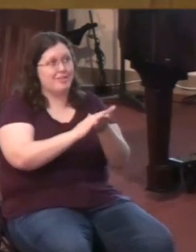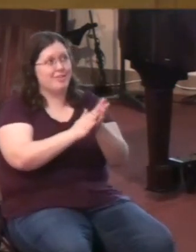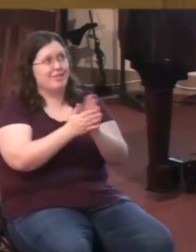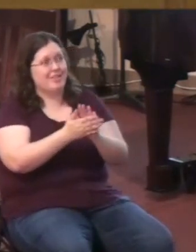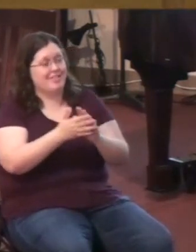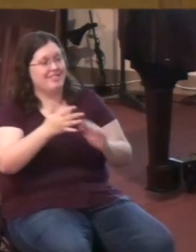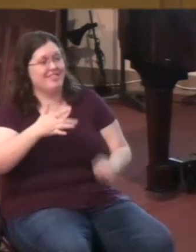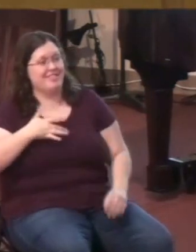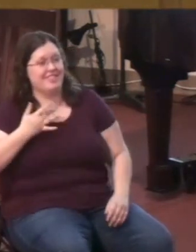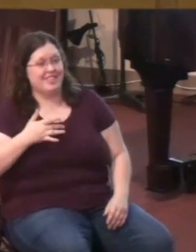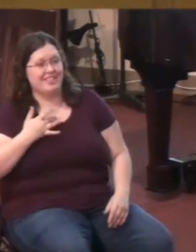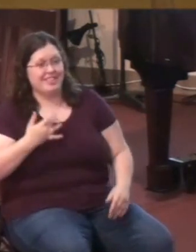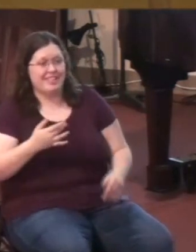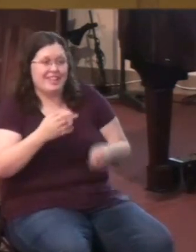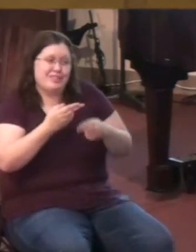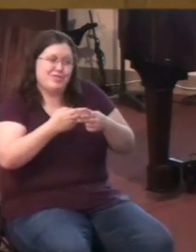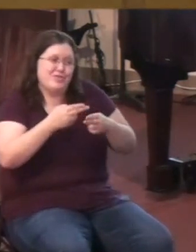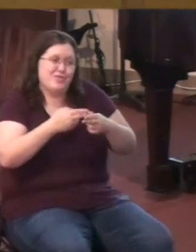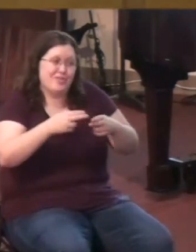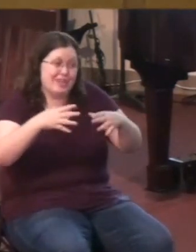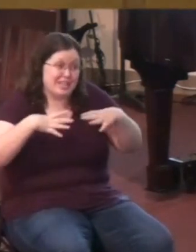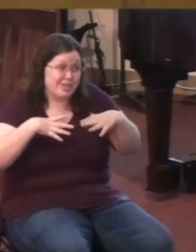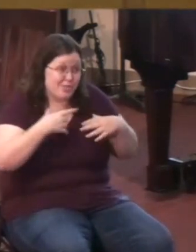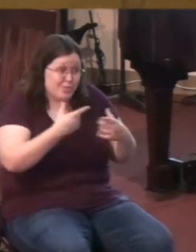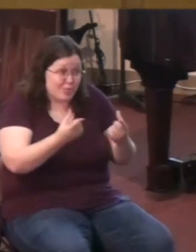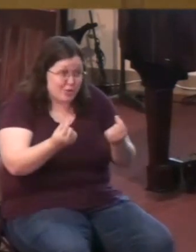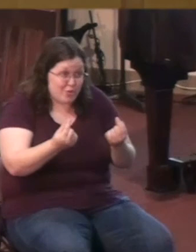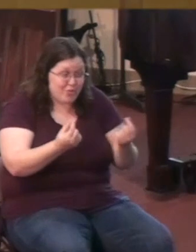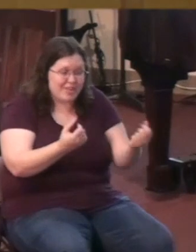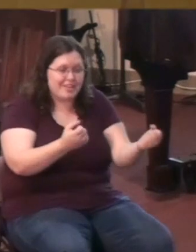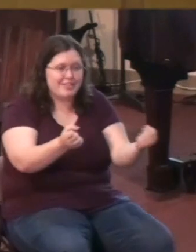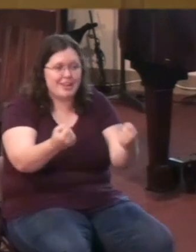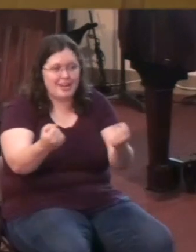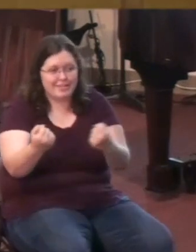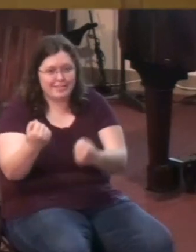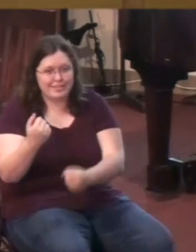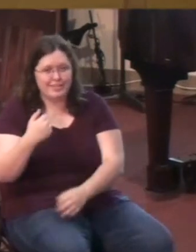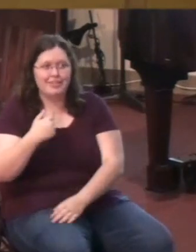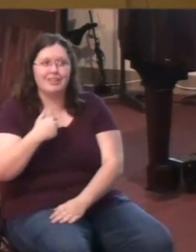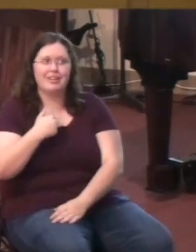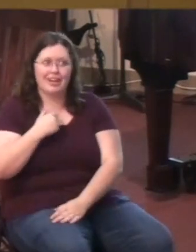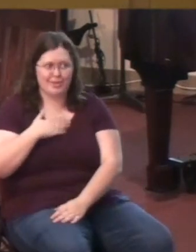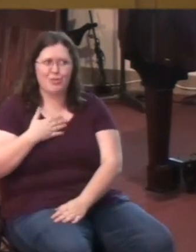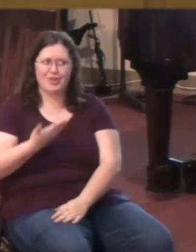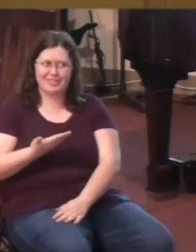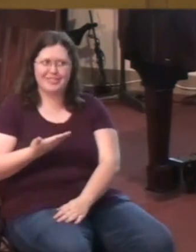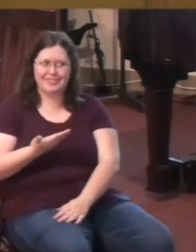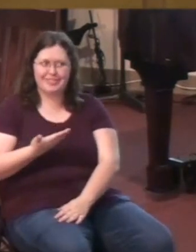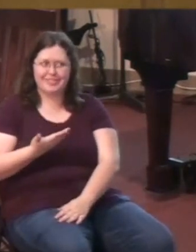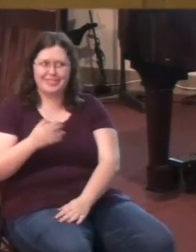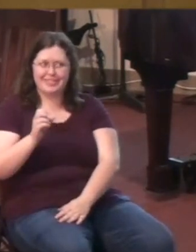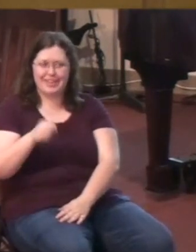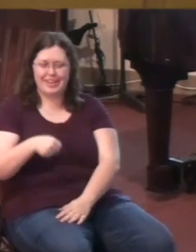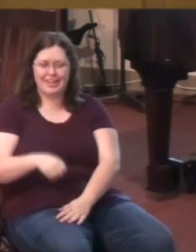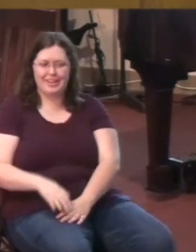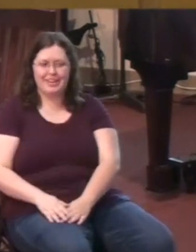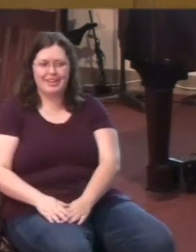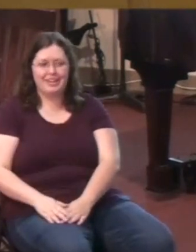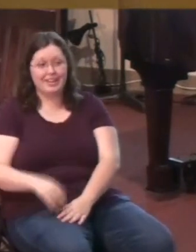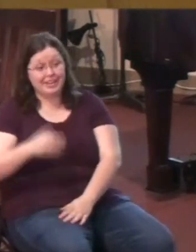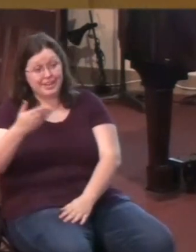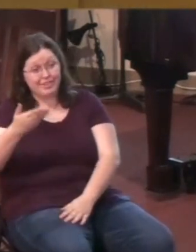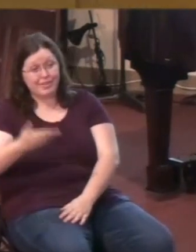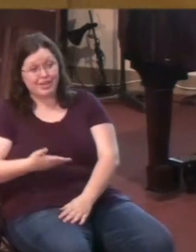we do it every day? I would. I invite you to consider that,